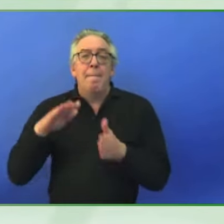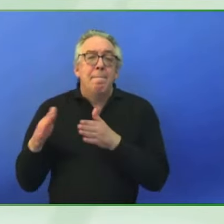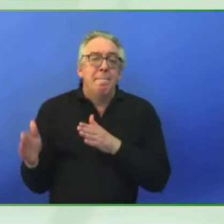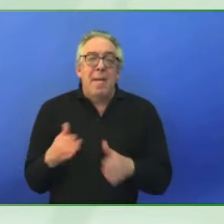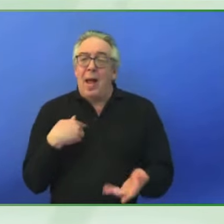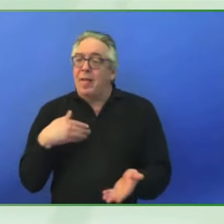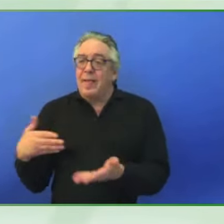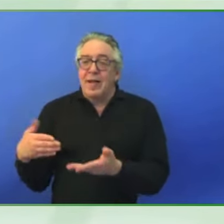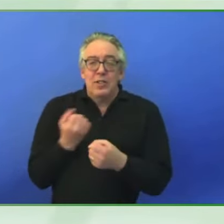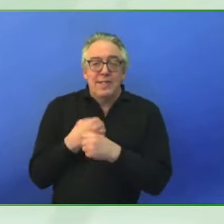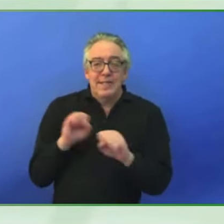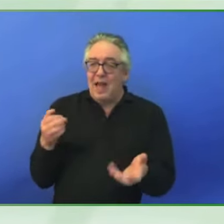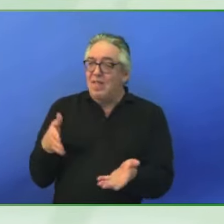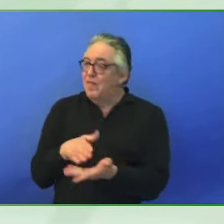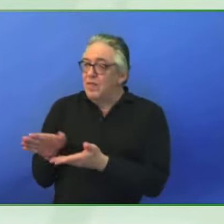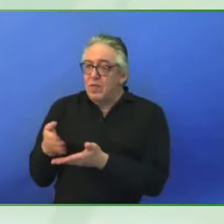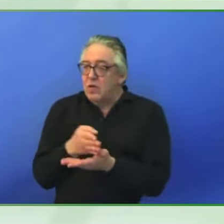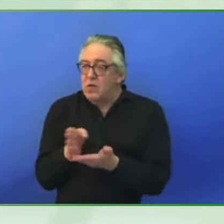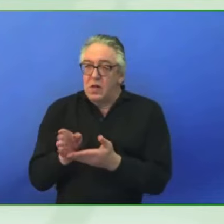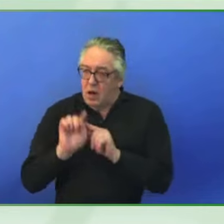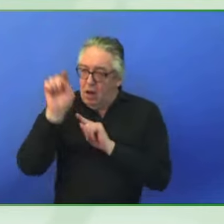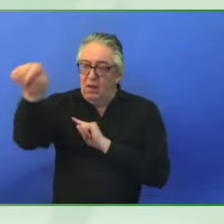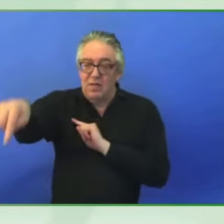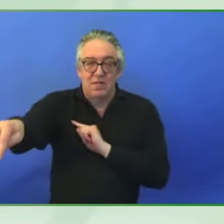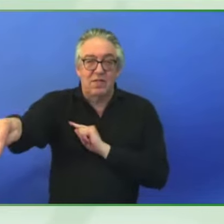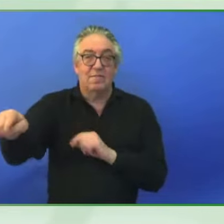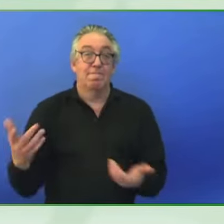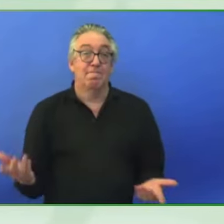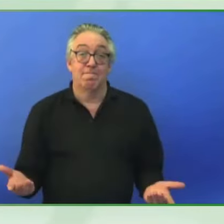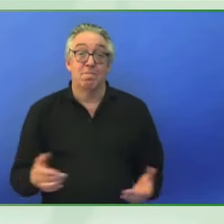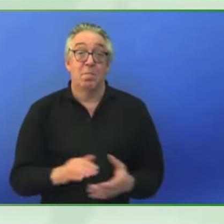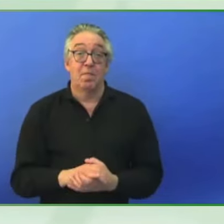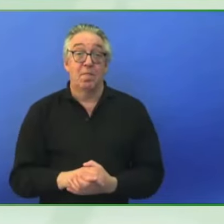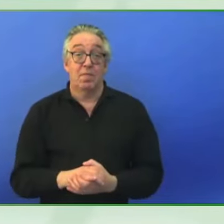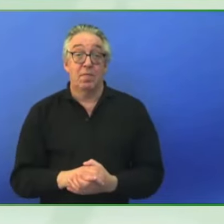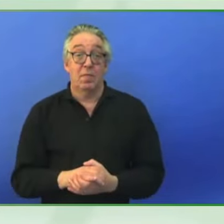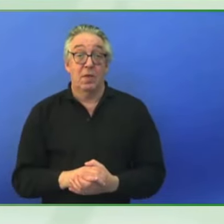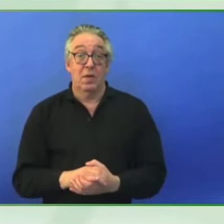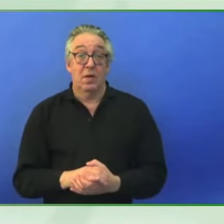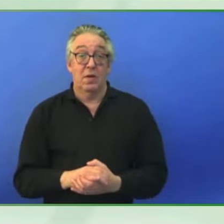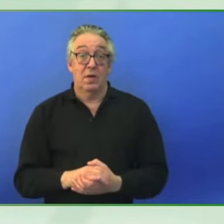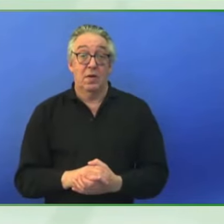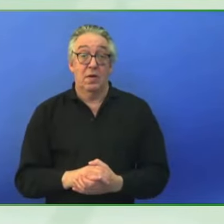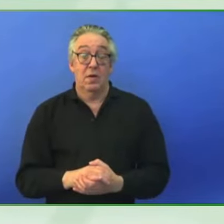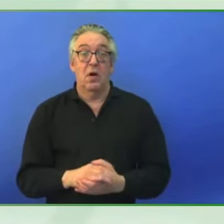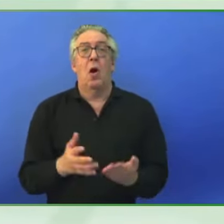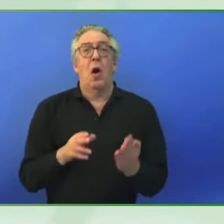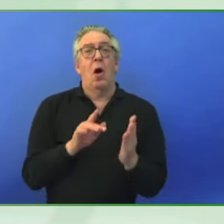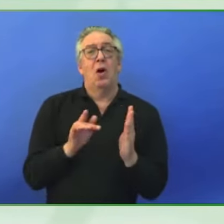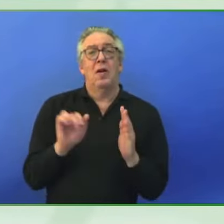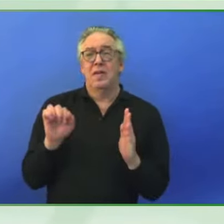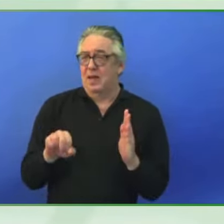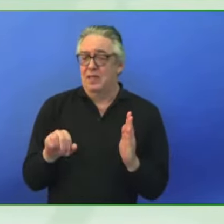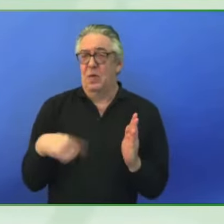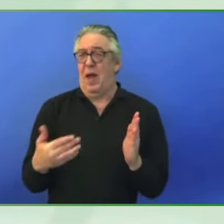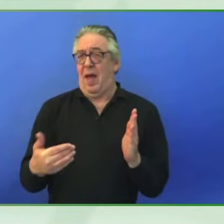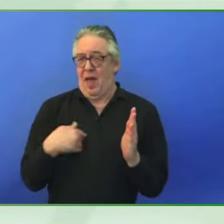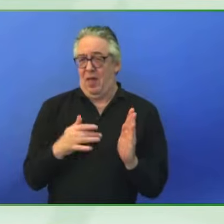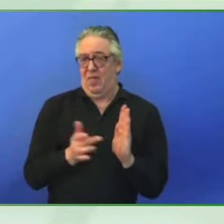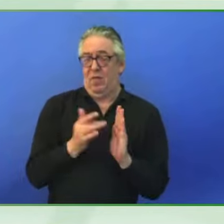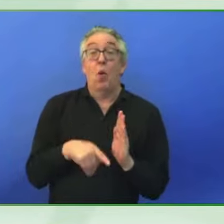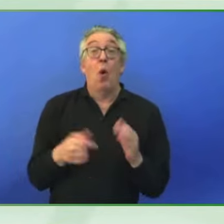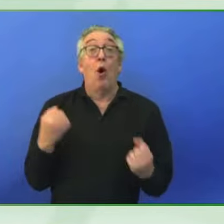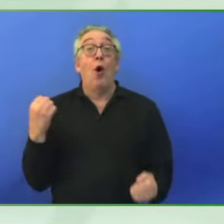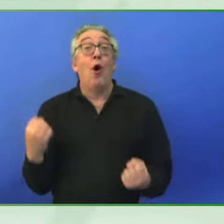as individuals. And while there are solutions out there that allow for routing along streets for cars, what's missing in